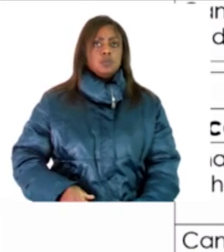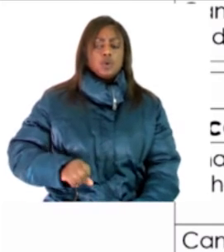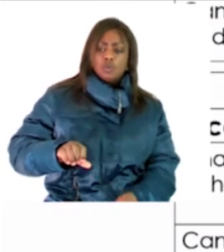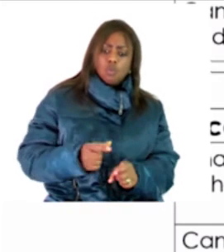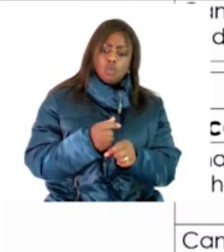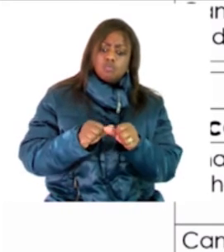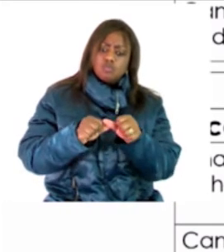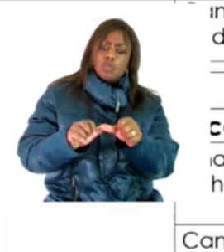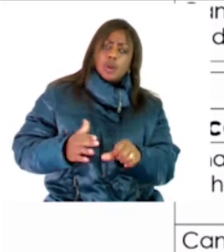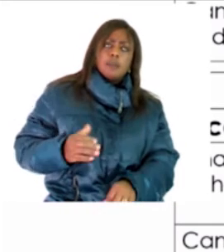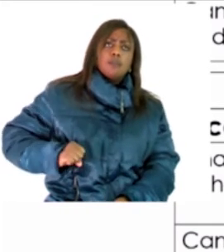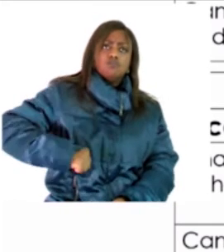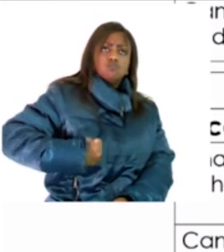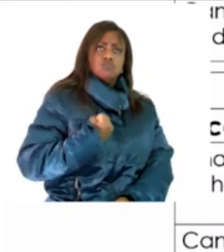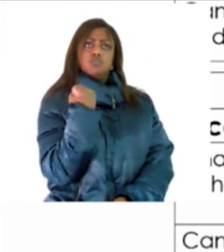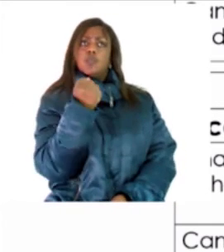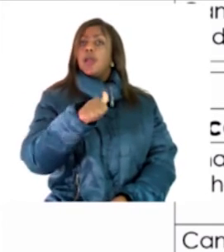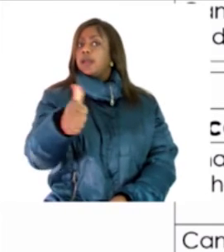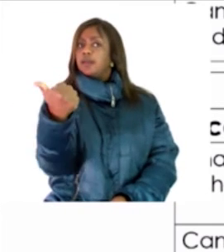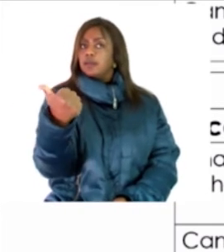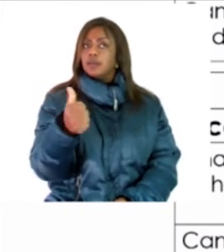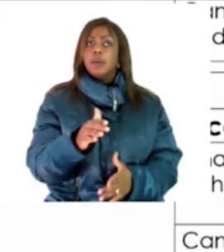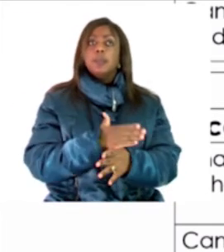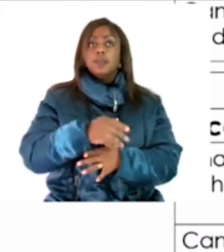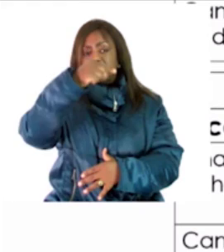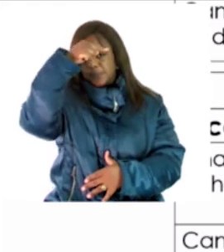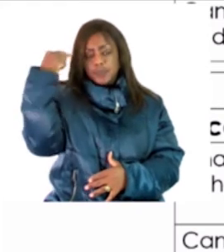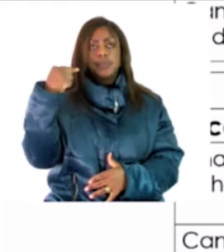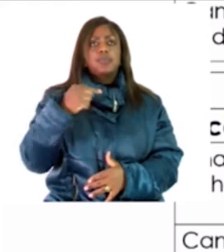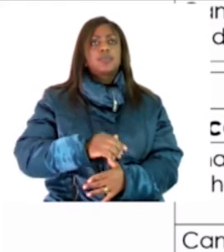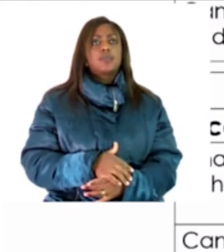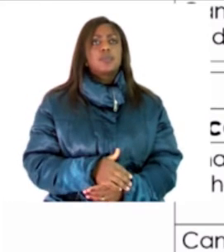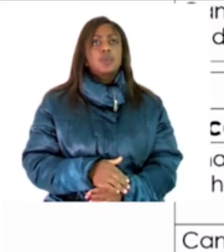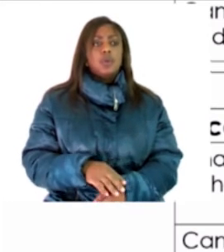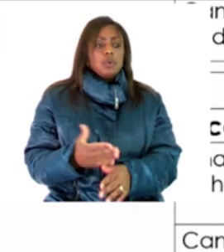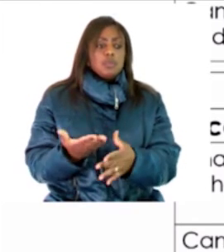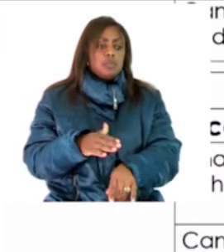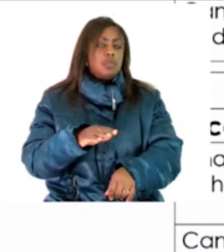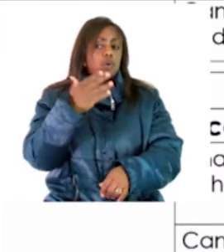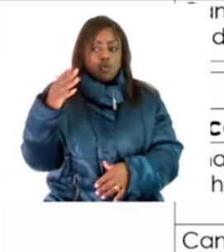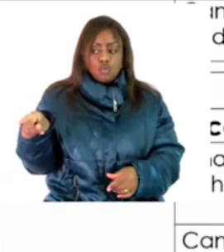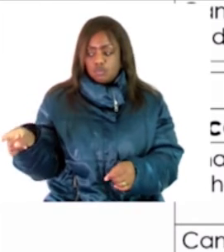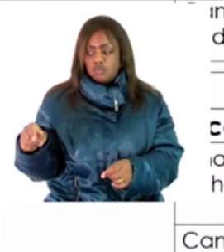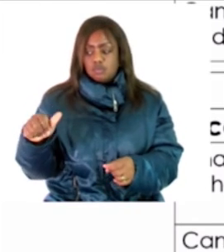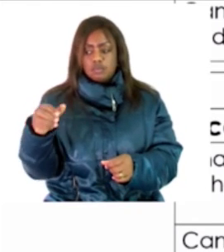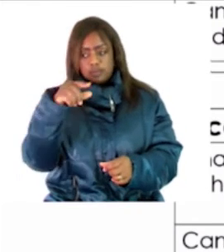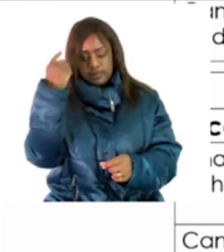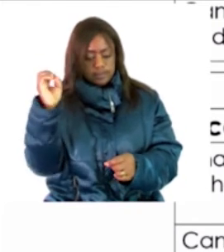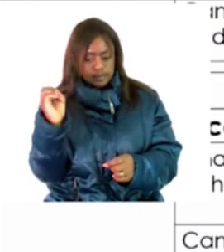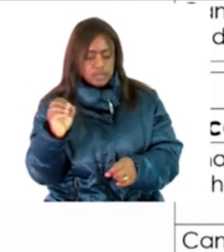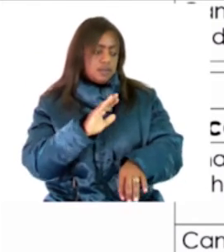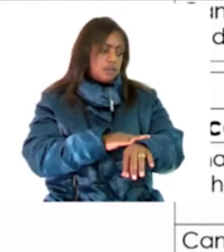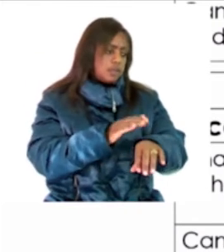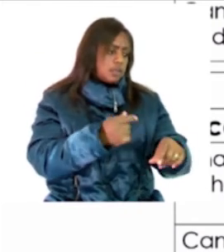with them. Sometimes just a simple, peaceful touch on their body, they can even punch you or insult you or take stones